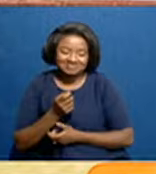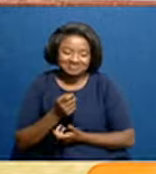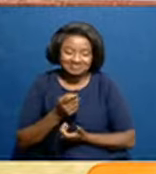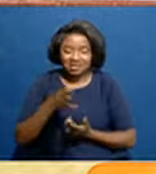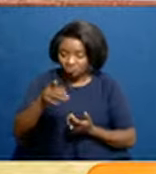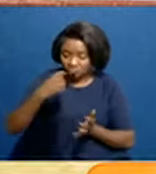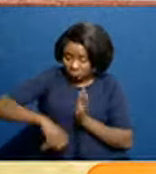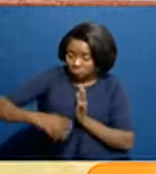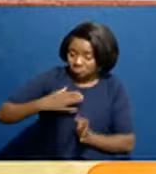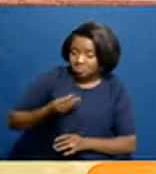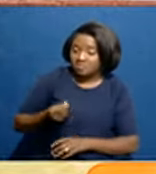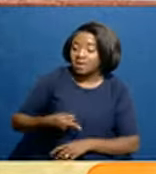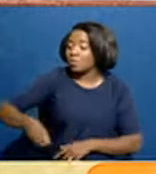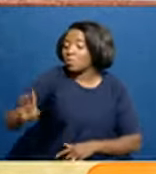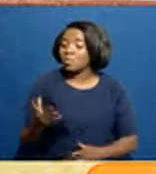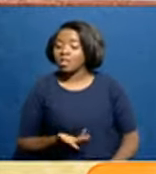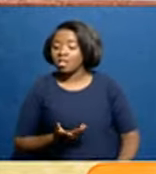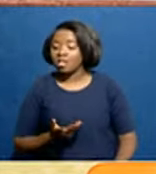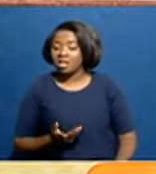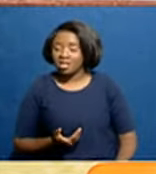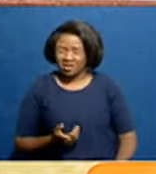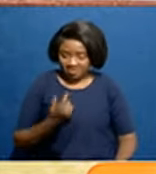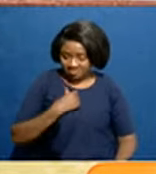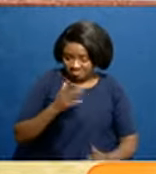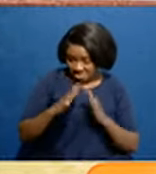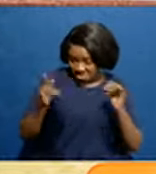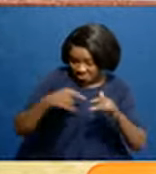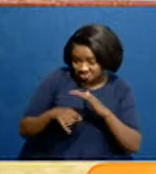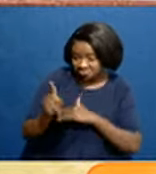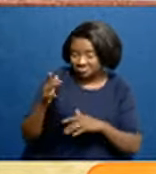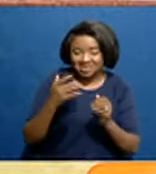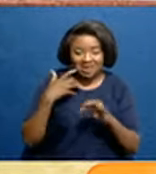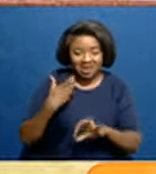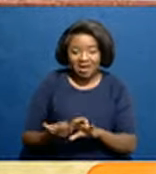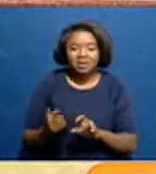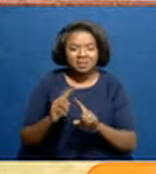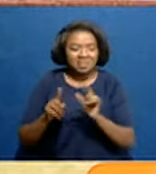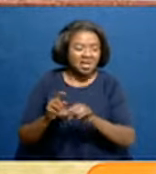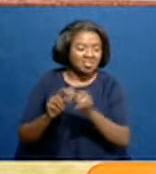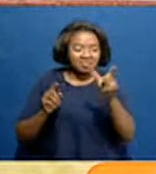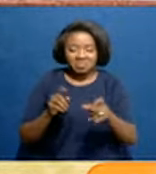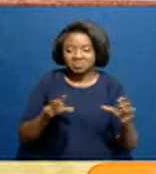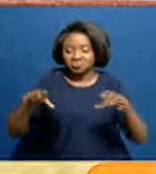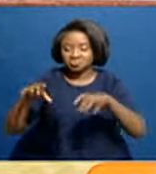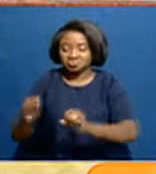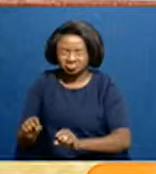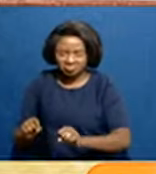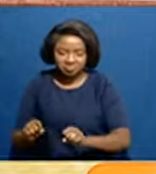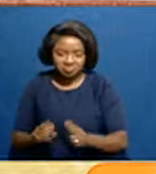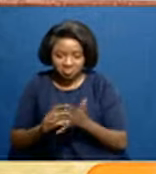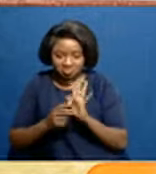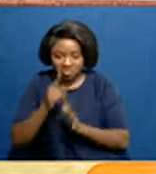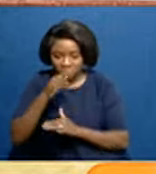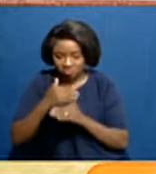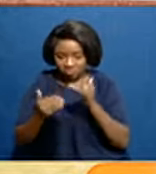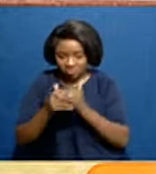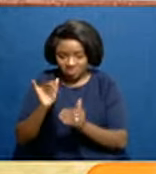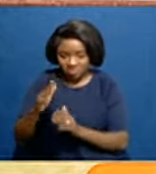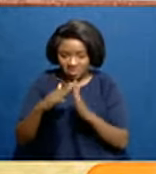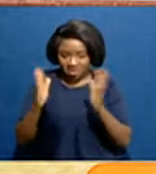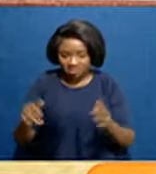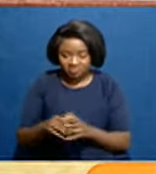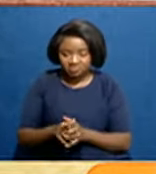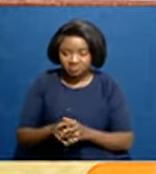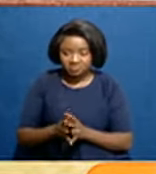money. I may not get a chance to live in that house. Somebody else will. Are you going to build that unit at